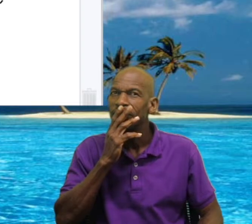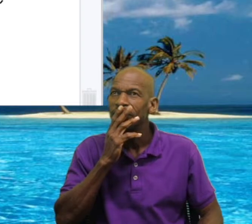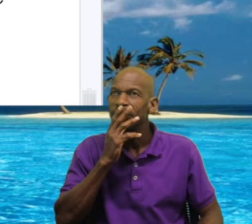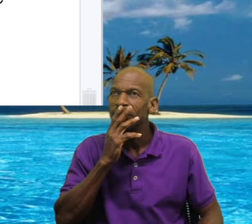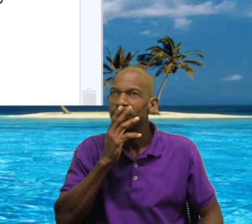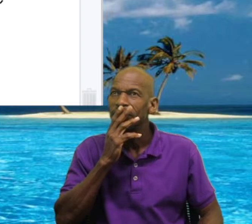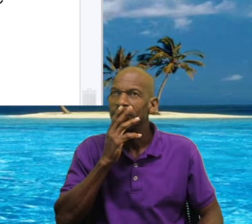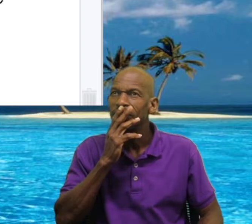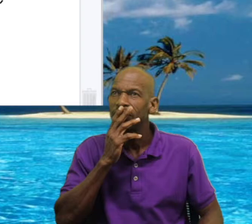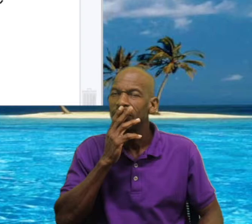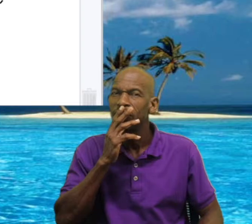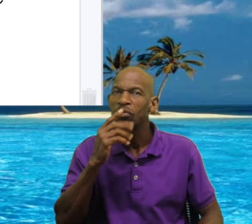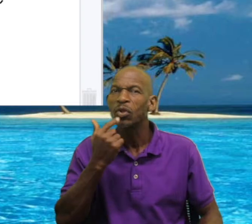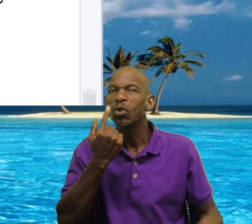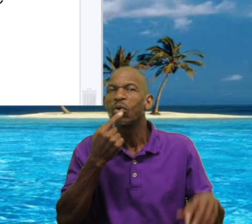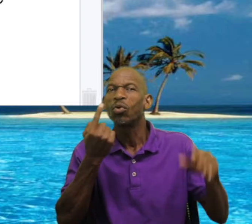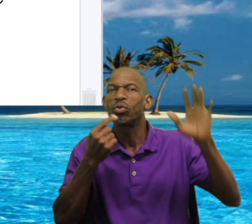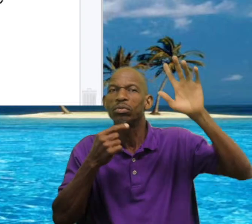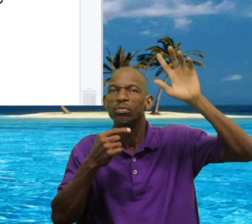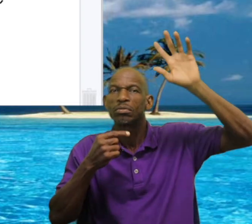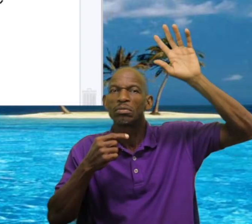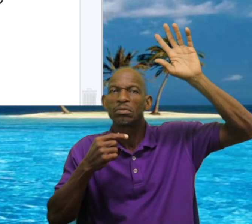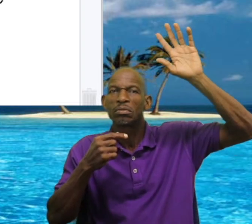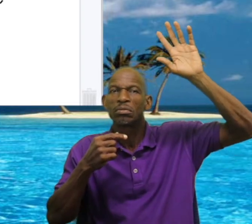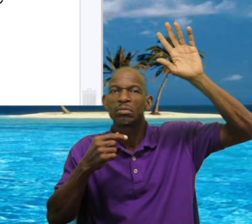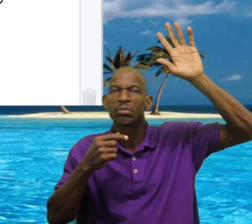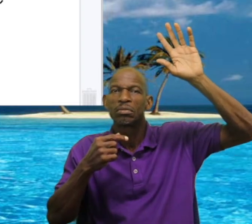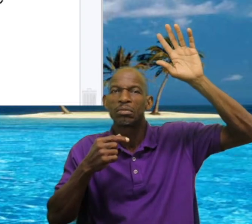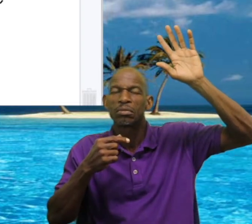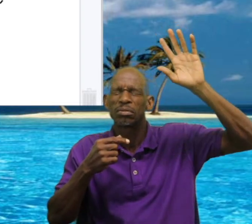Waiting for a but sentence.